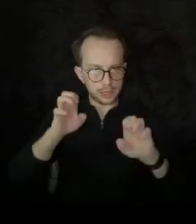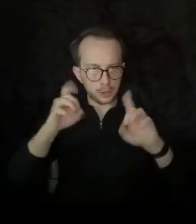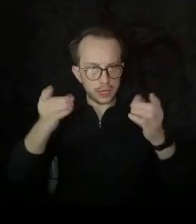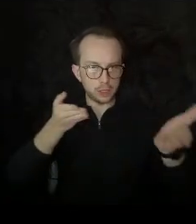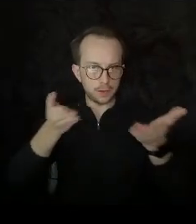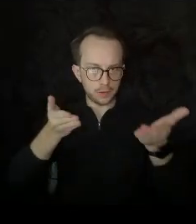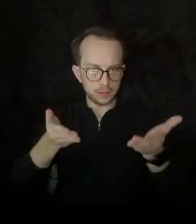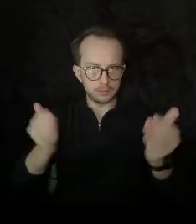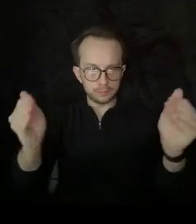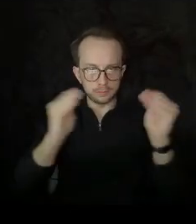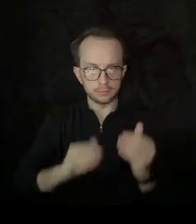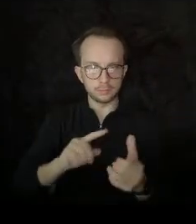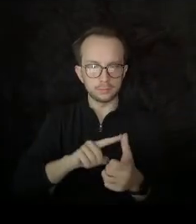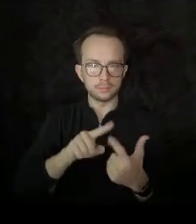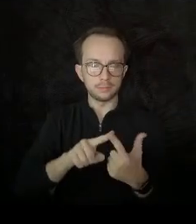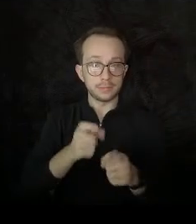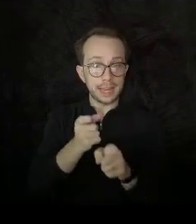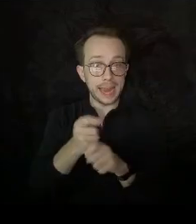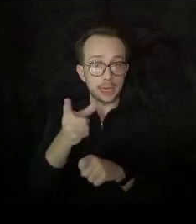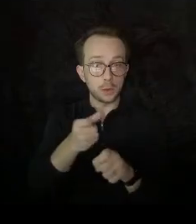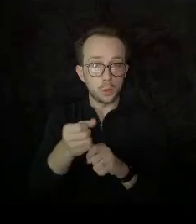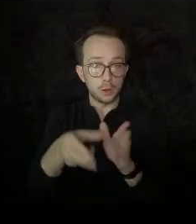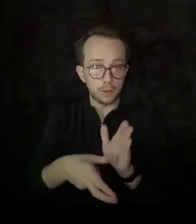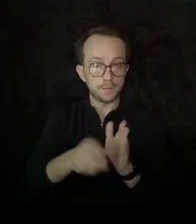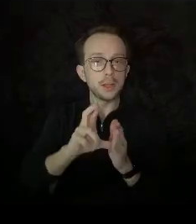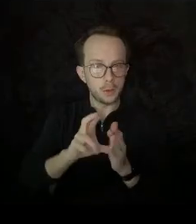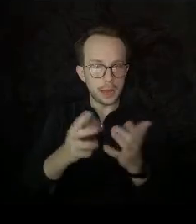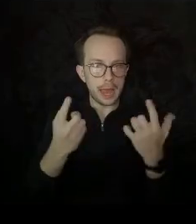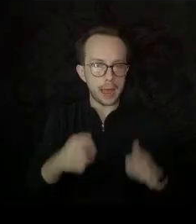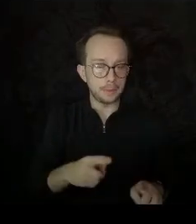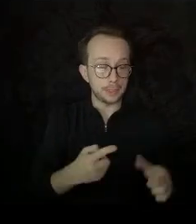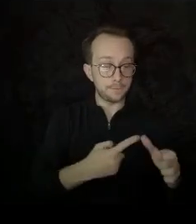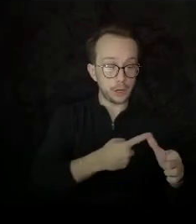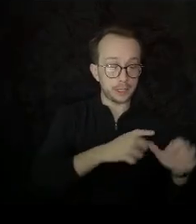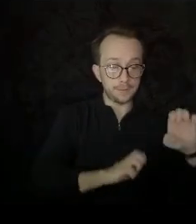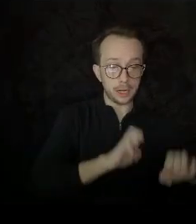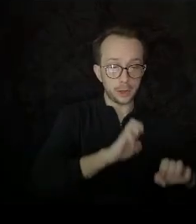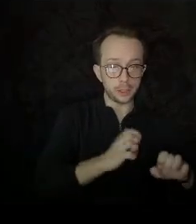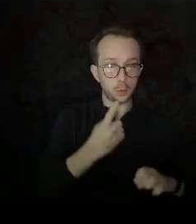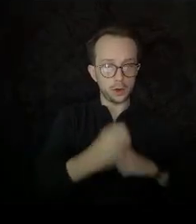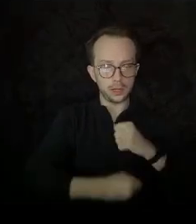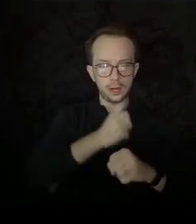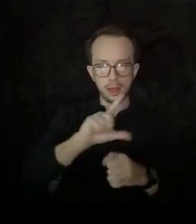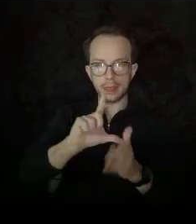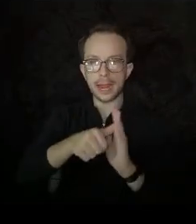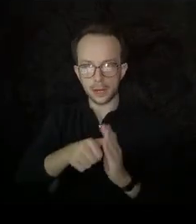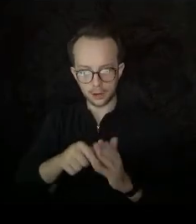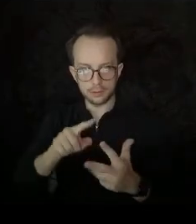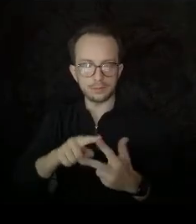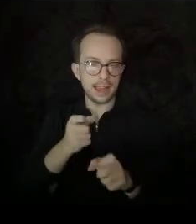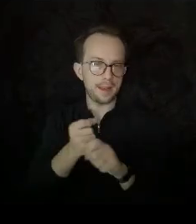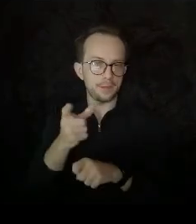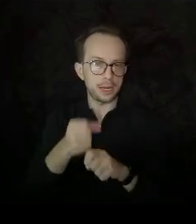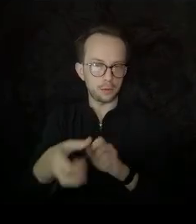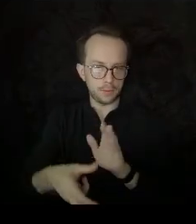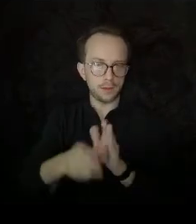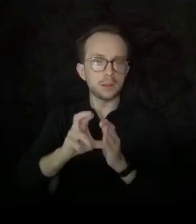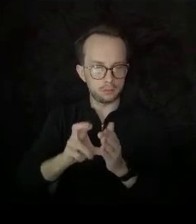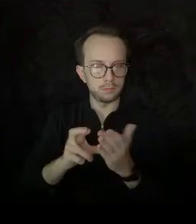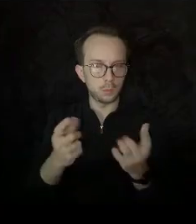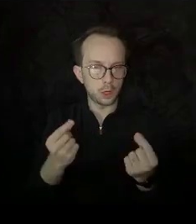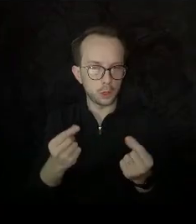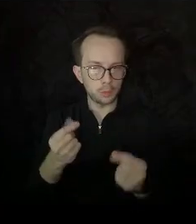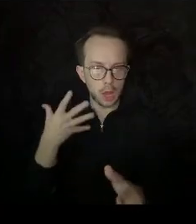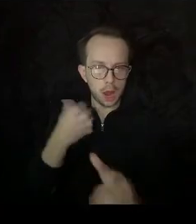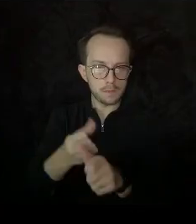The annual review happens 1 year after the initial evaluation to update your child's IEP goals based on